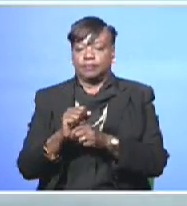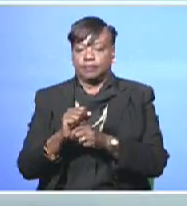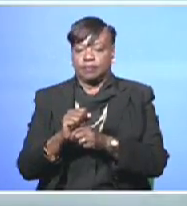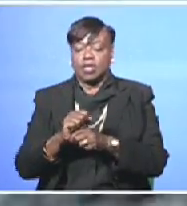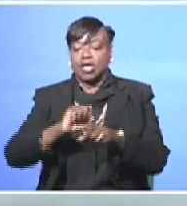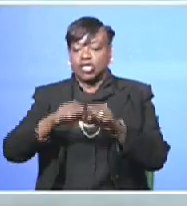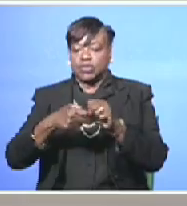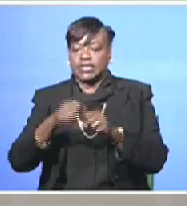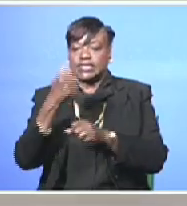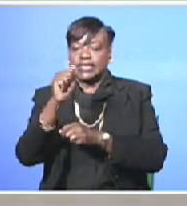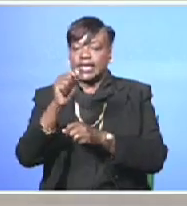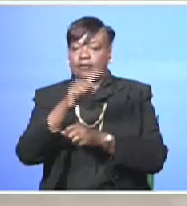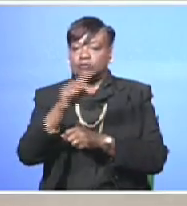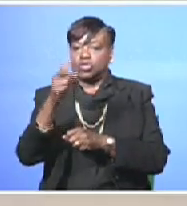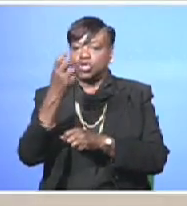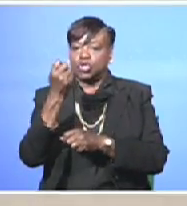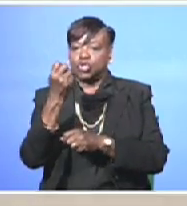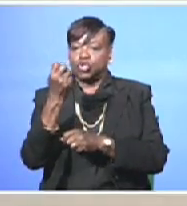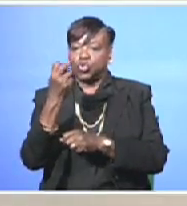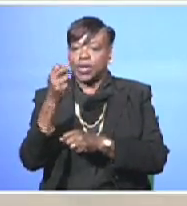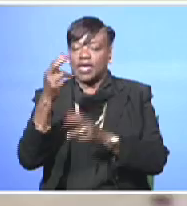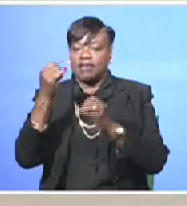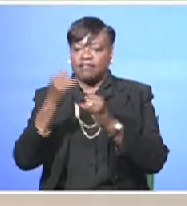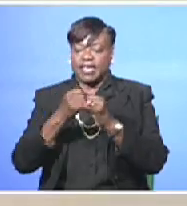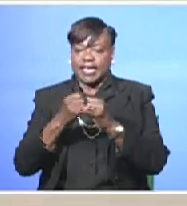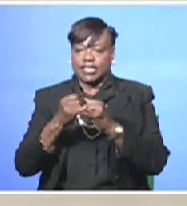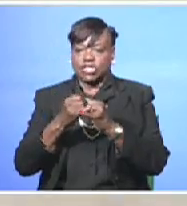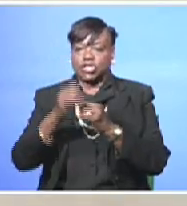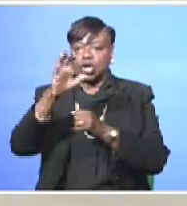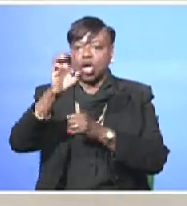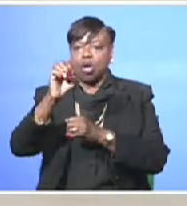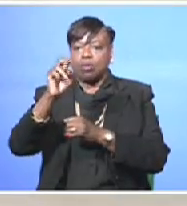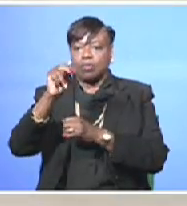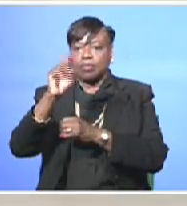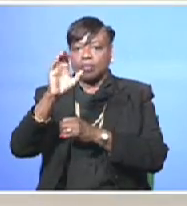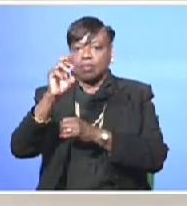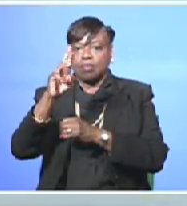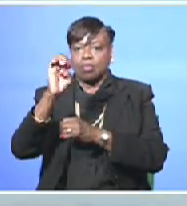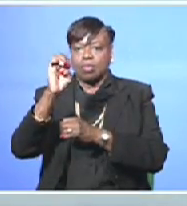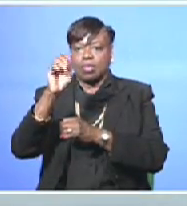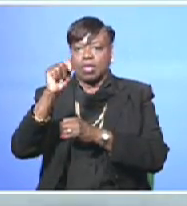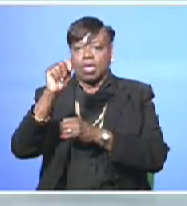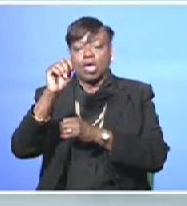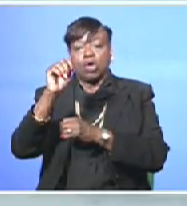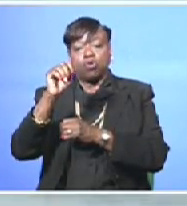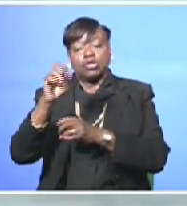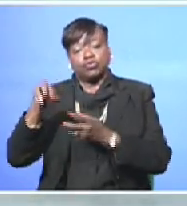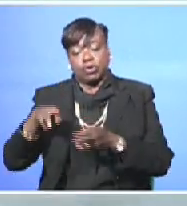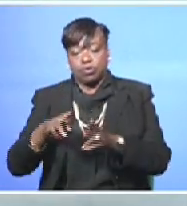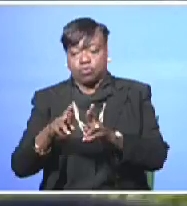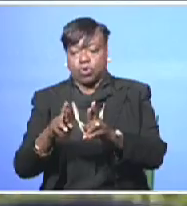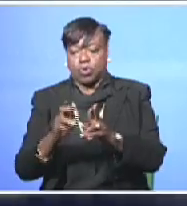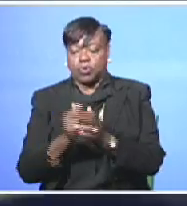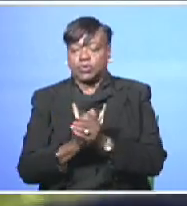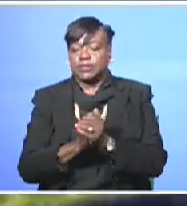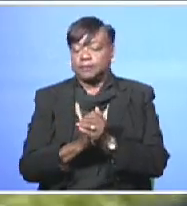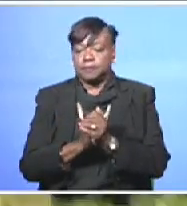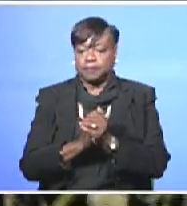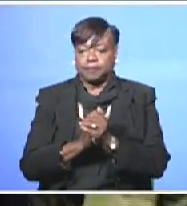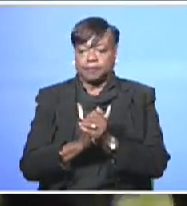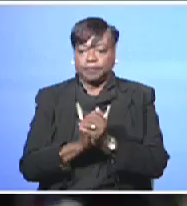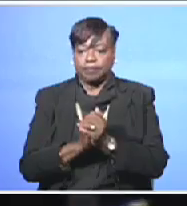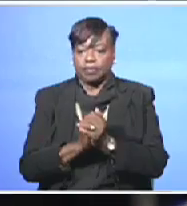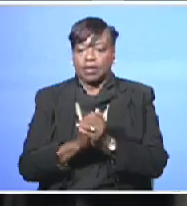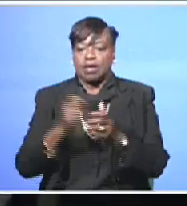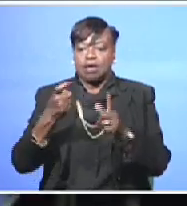to 12 inch concrete slab road with the parapets, as you can see, along the side. So. From